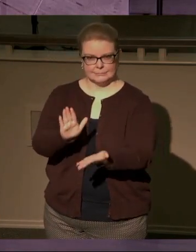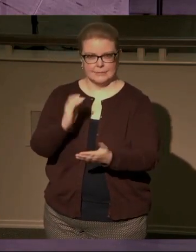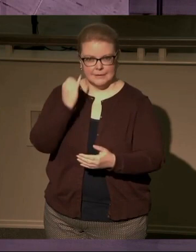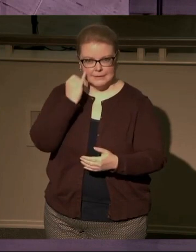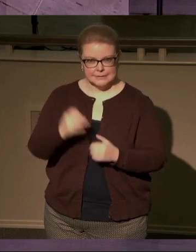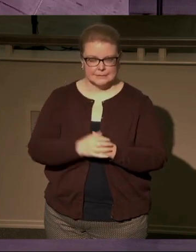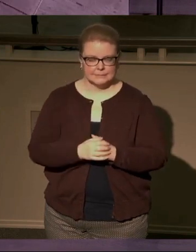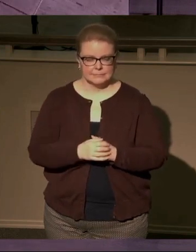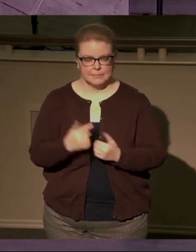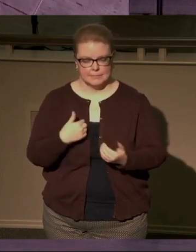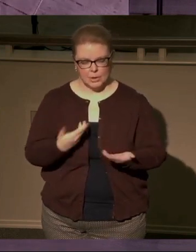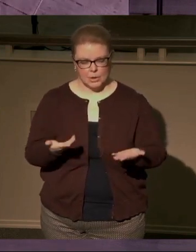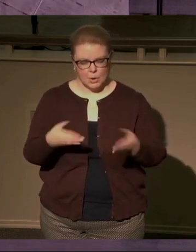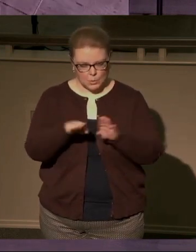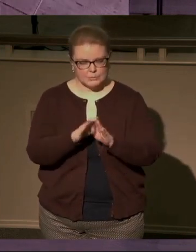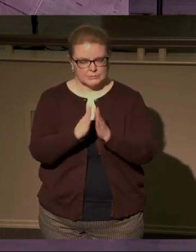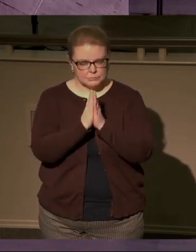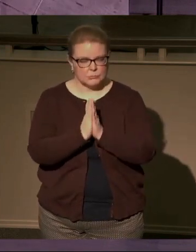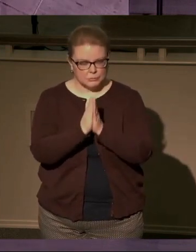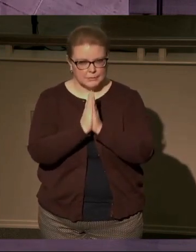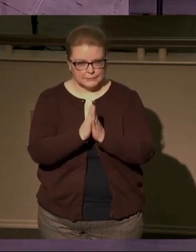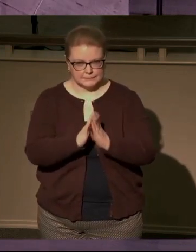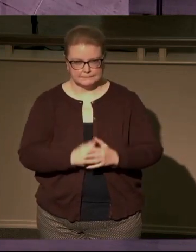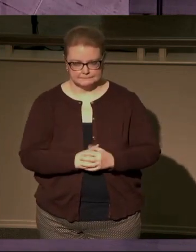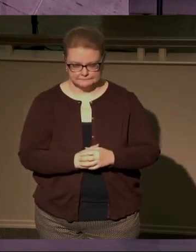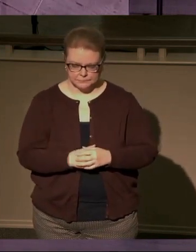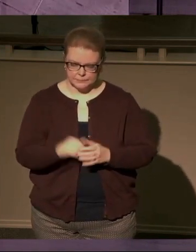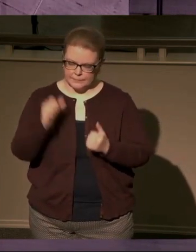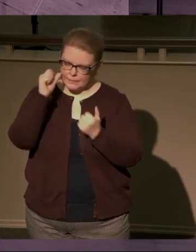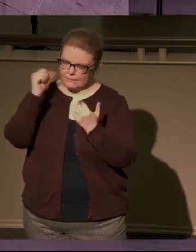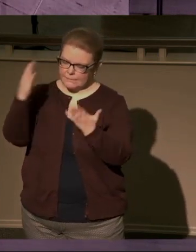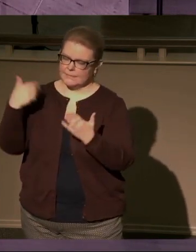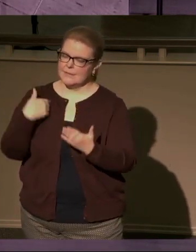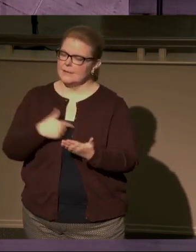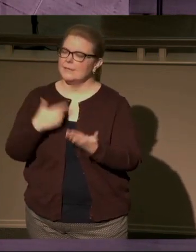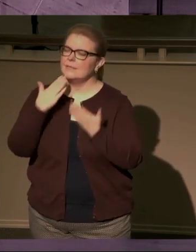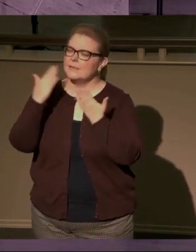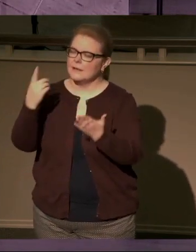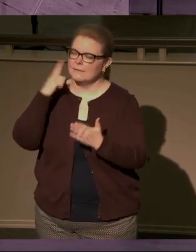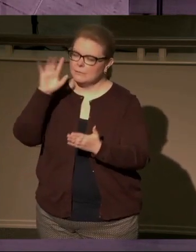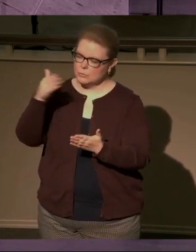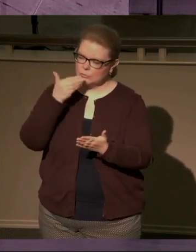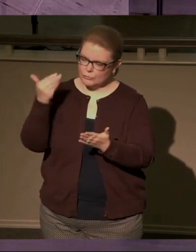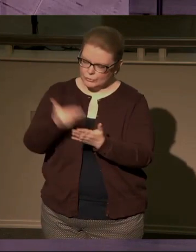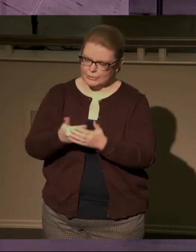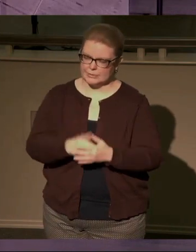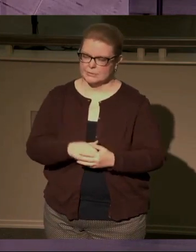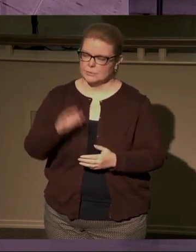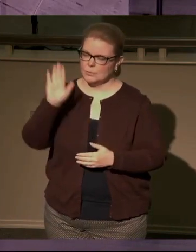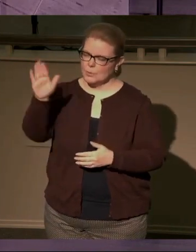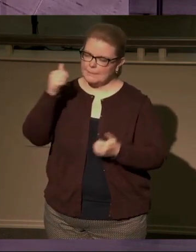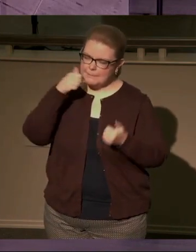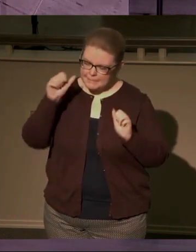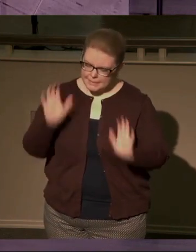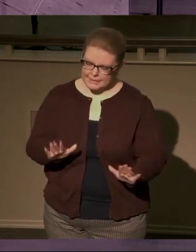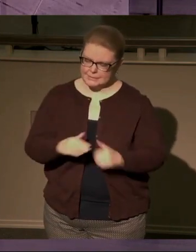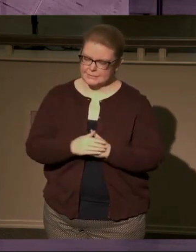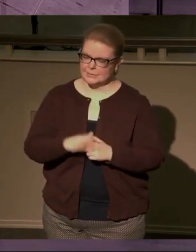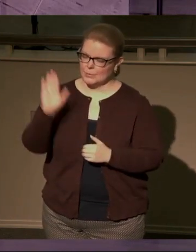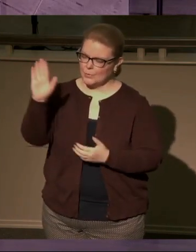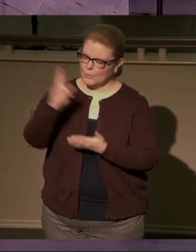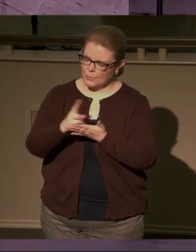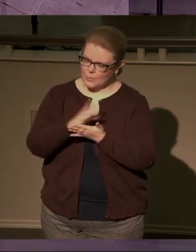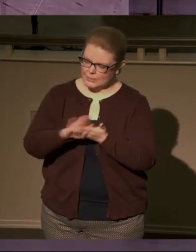us in a time just of prayer. Father, I thank you for your goodness, for your blessing and your holiness and your